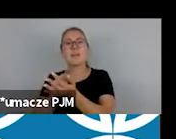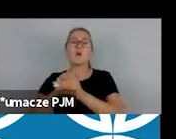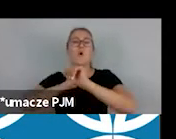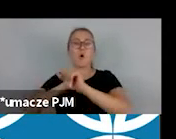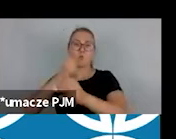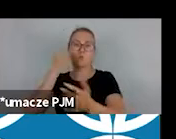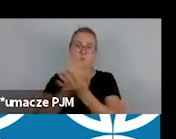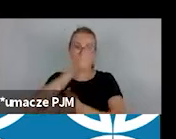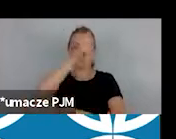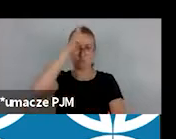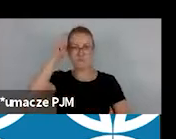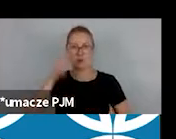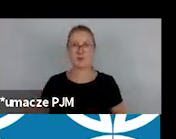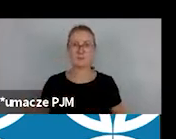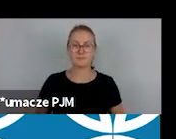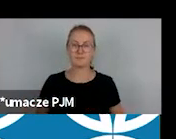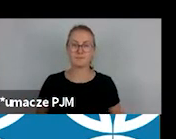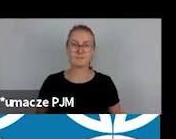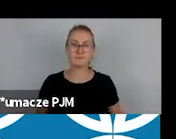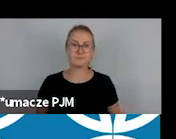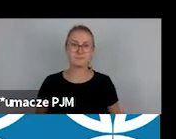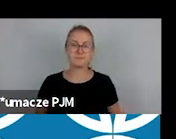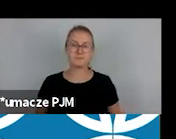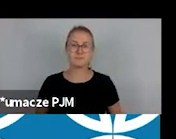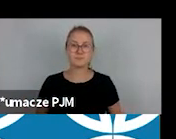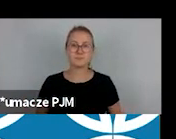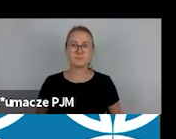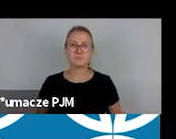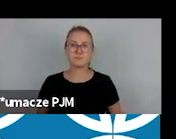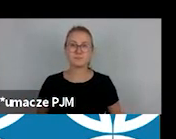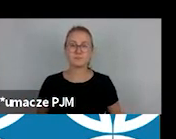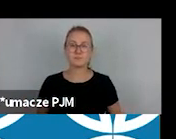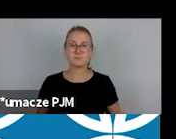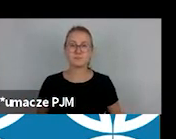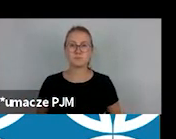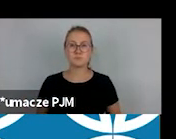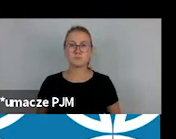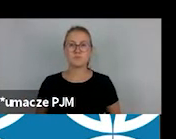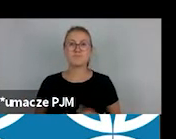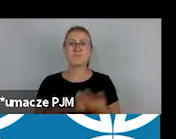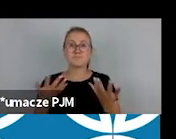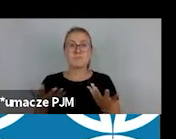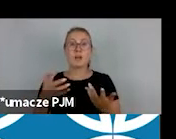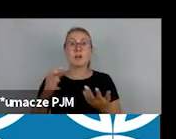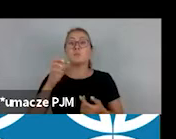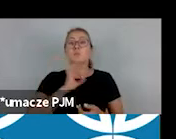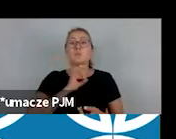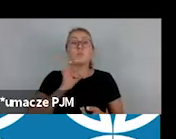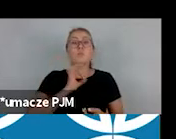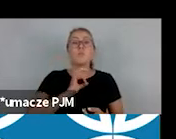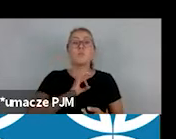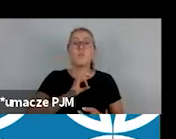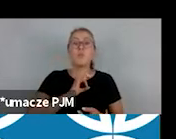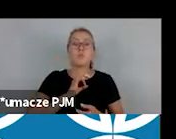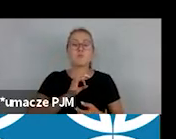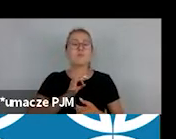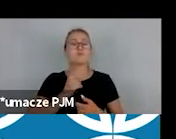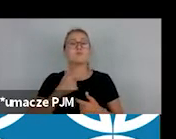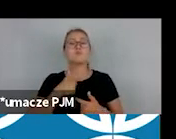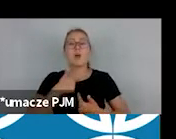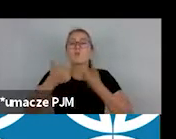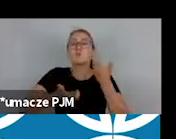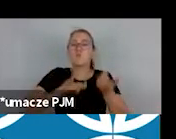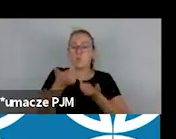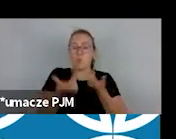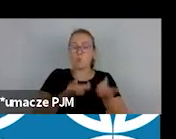I lead is this one, countering, I like to say countering, not confronting militarized